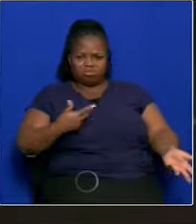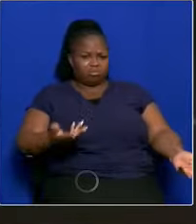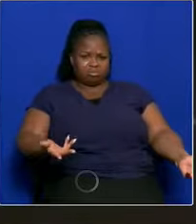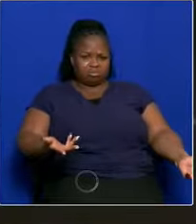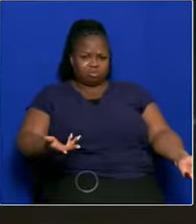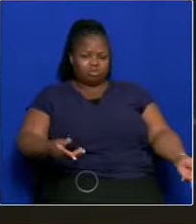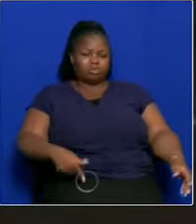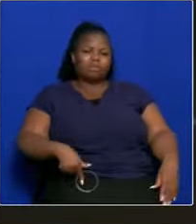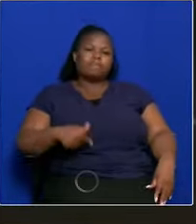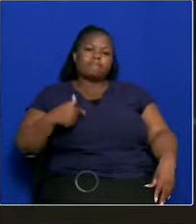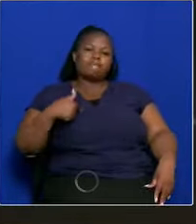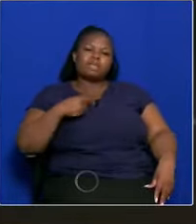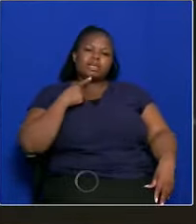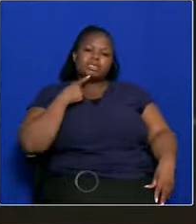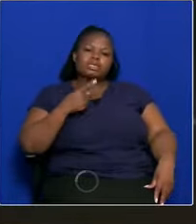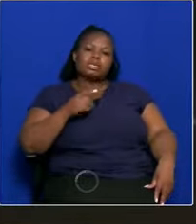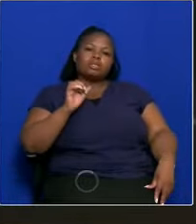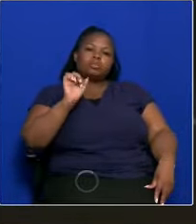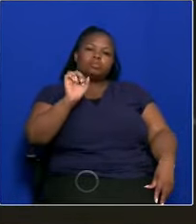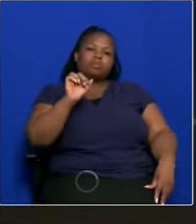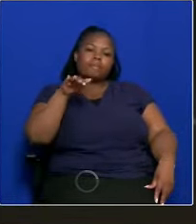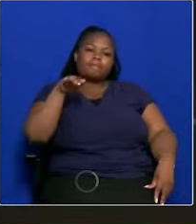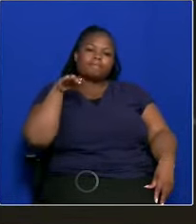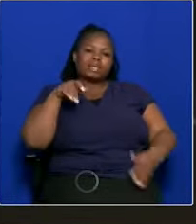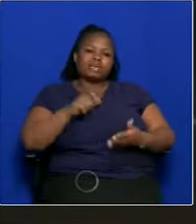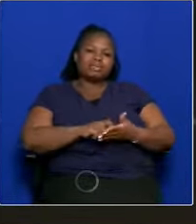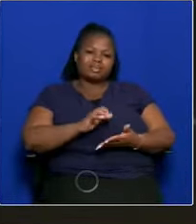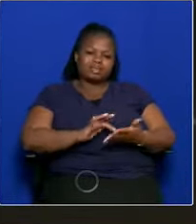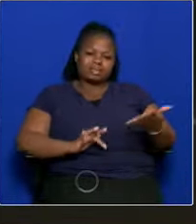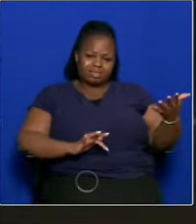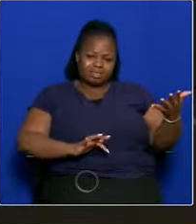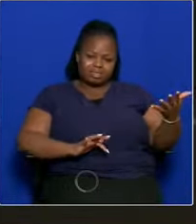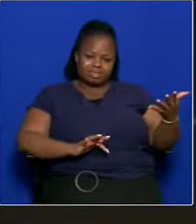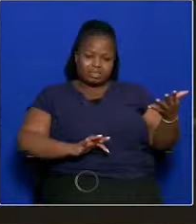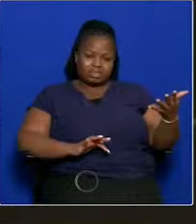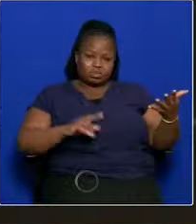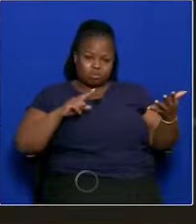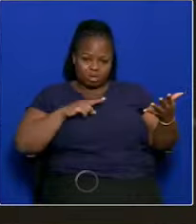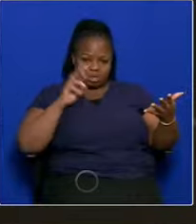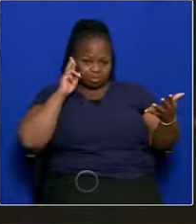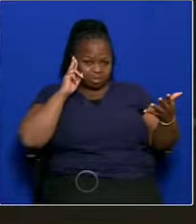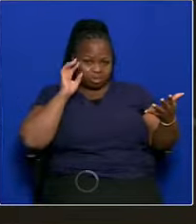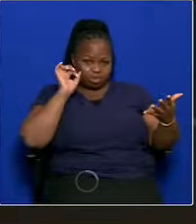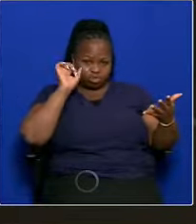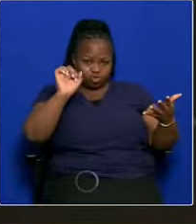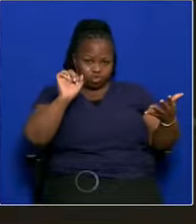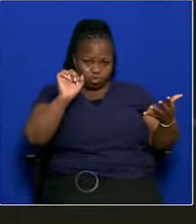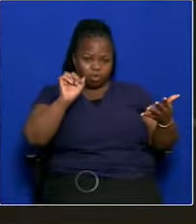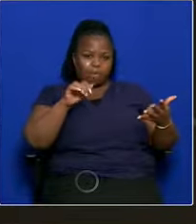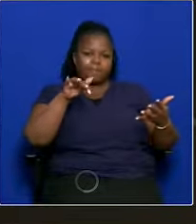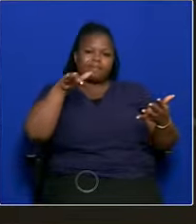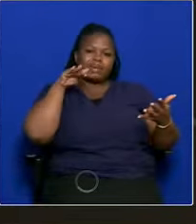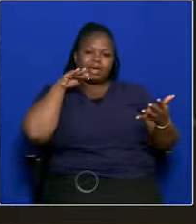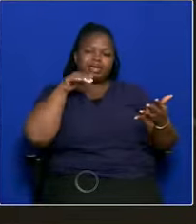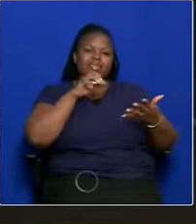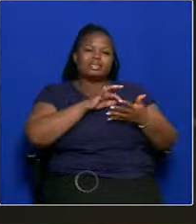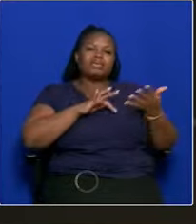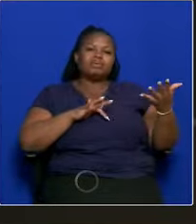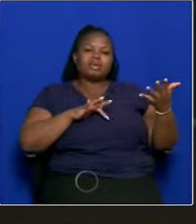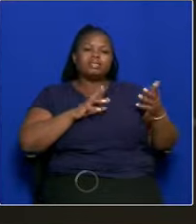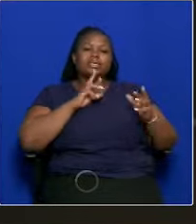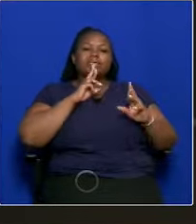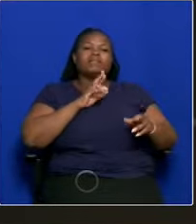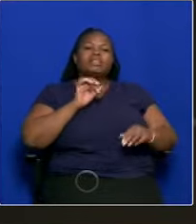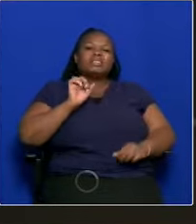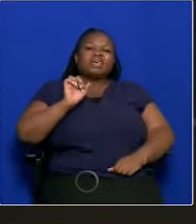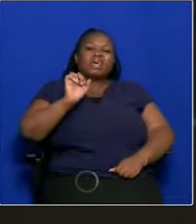bank statement, because remember, this is now your bank statement, your reference also shows Shibiri. It doesn't